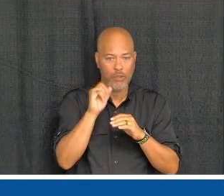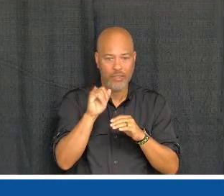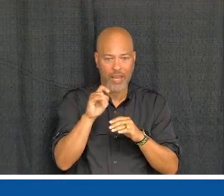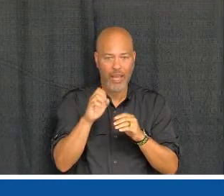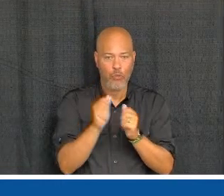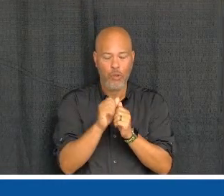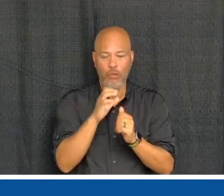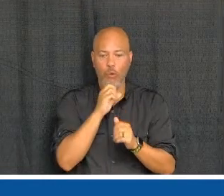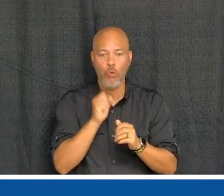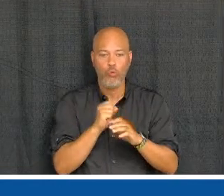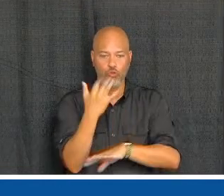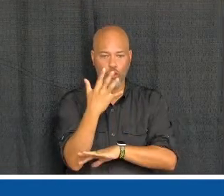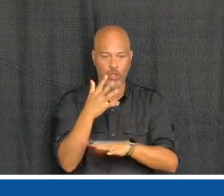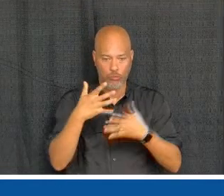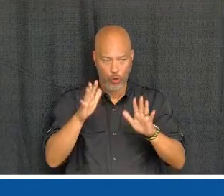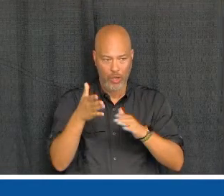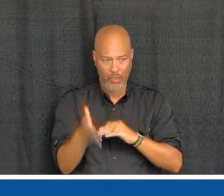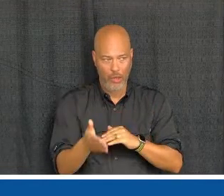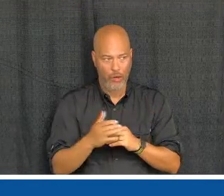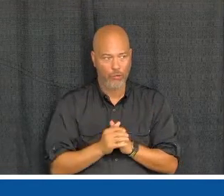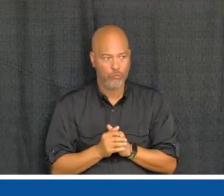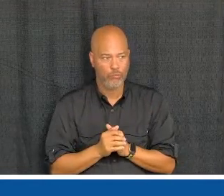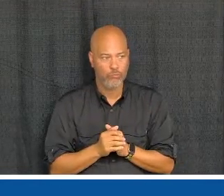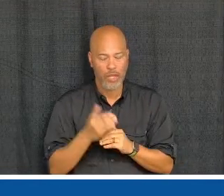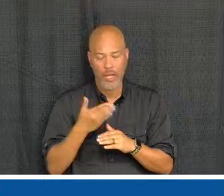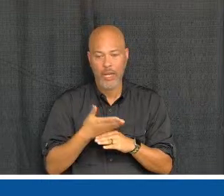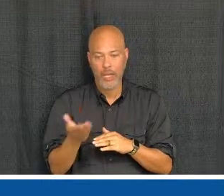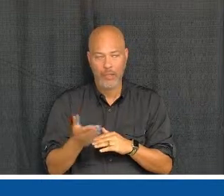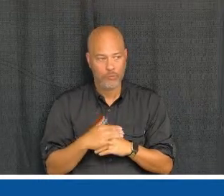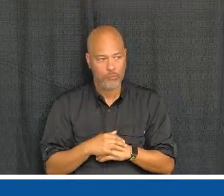mature trees. Next slide.